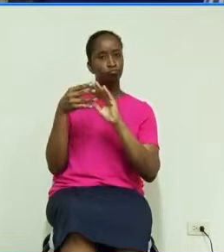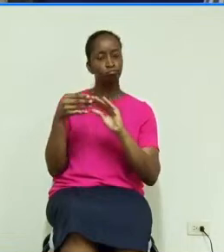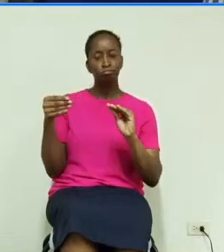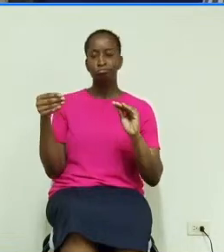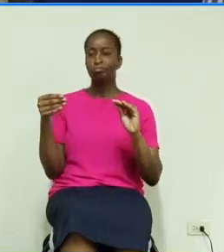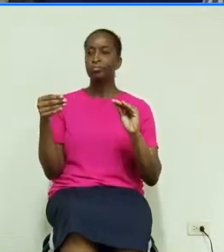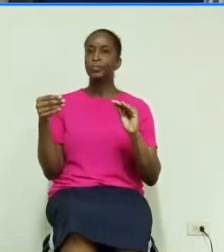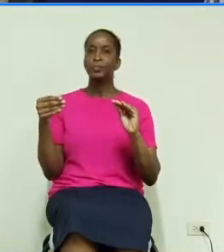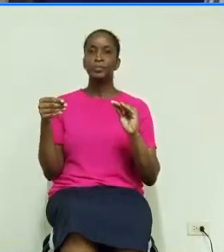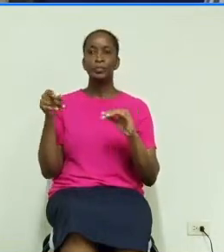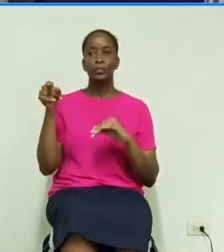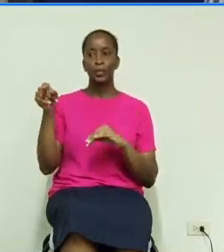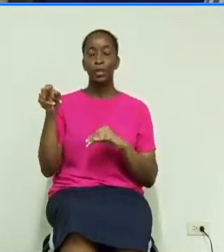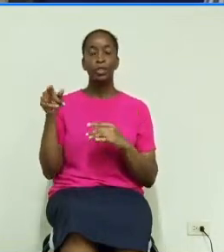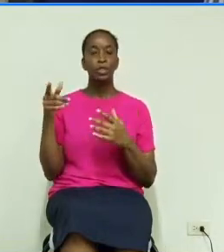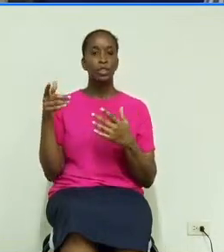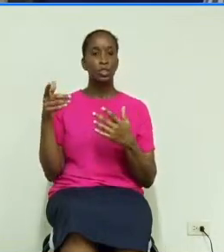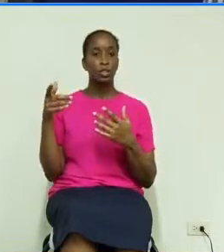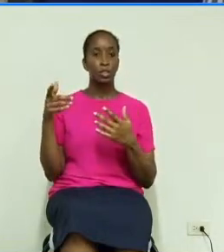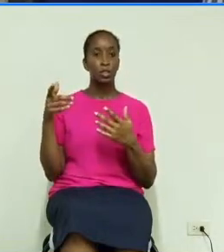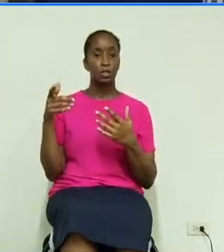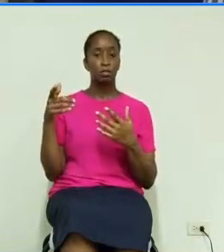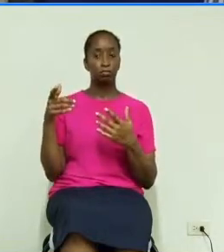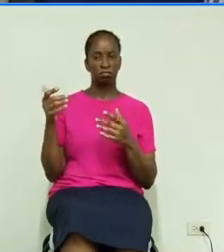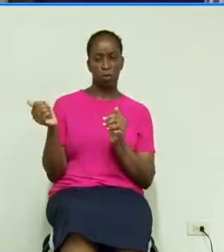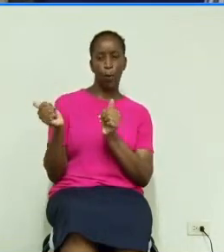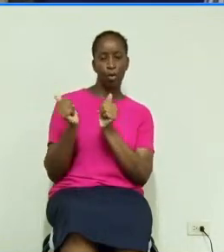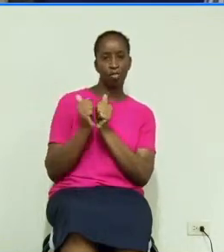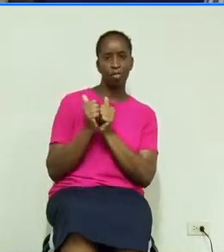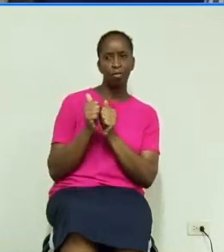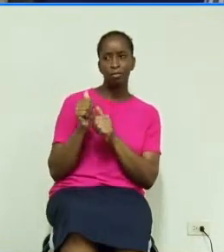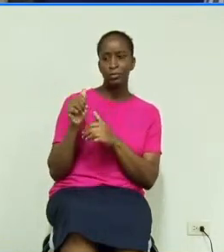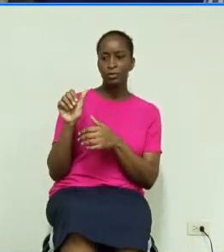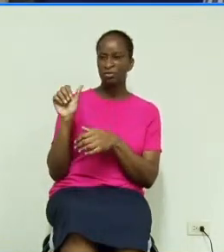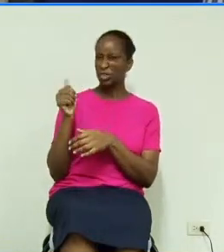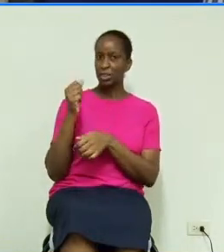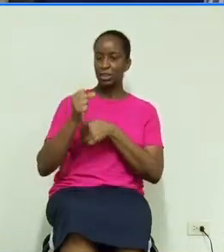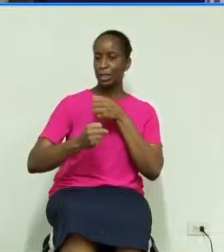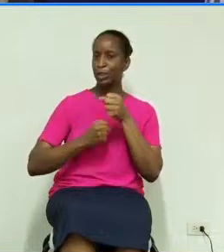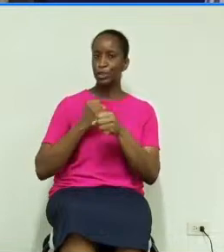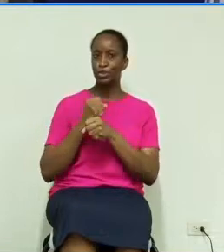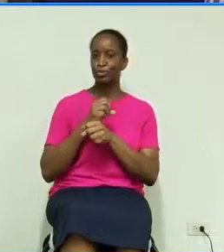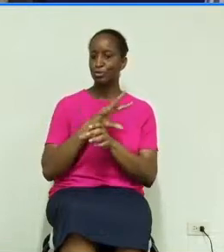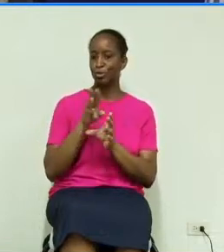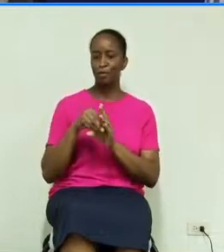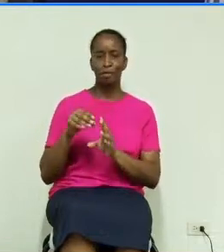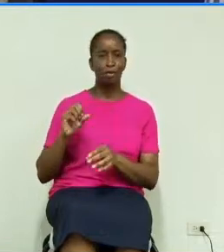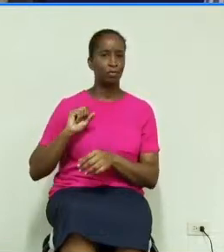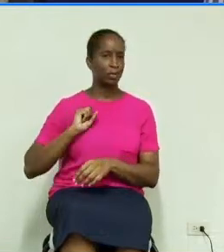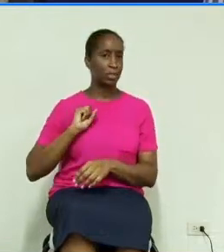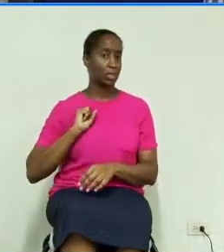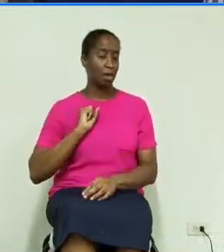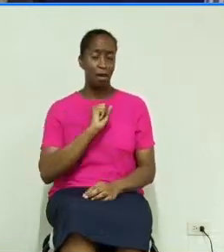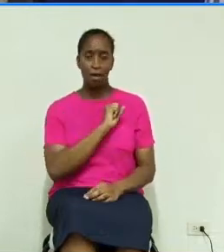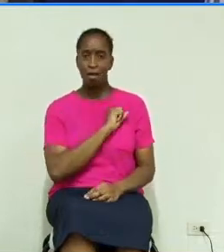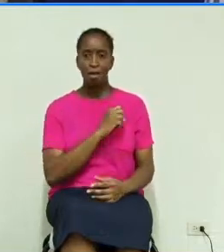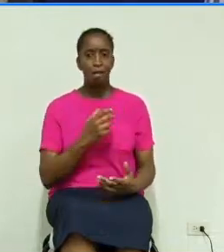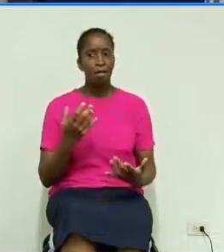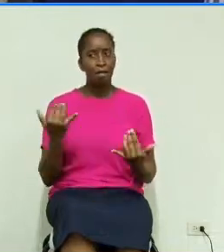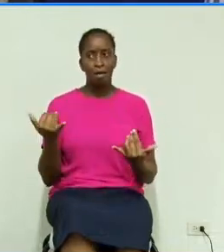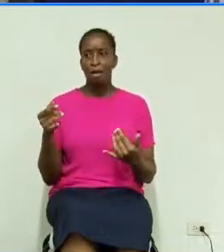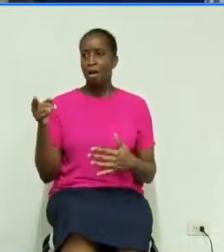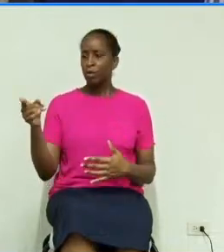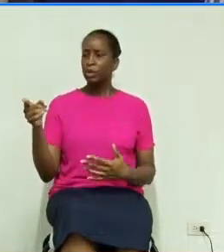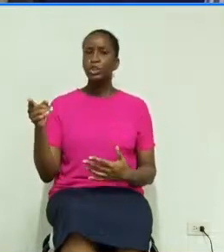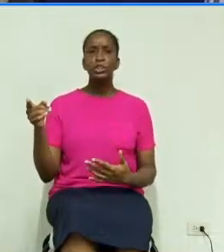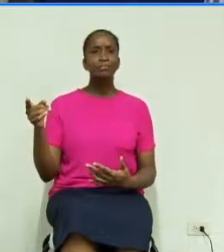for 10 years in my presence, but tonight, that she has a full grasp of the issues relating to the Senate and is not afraid to